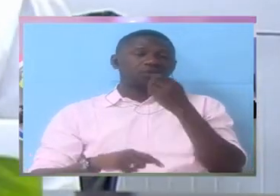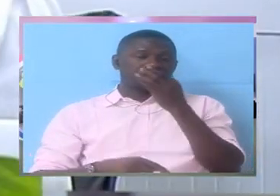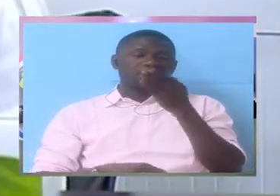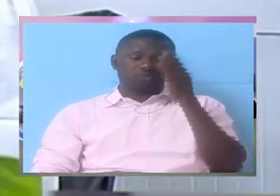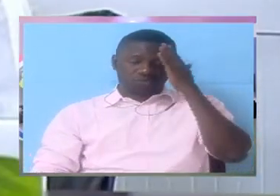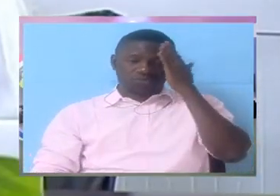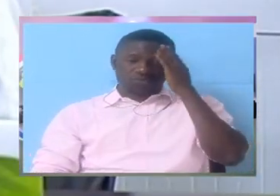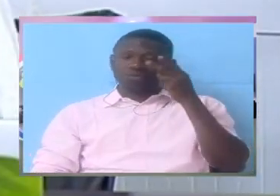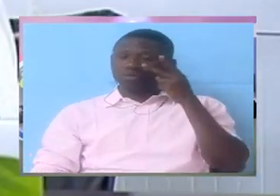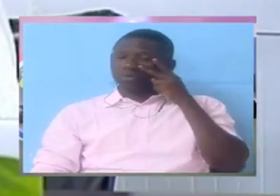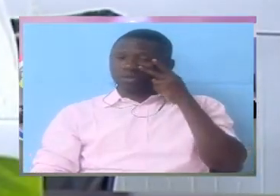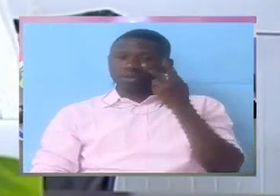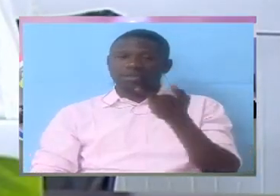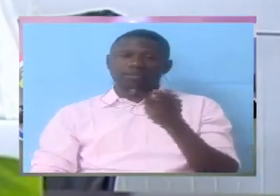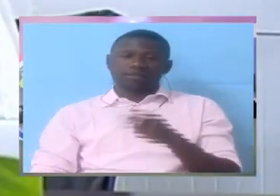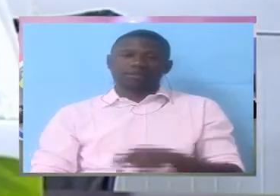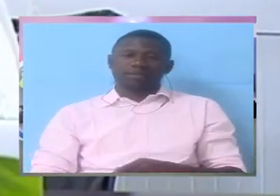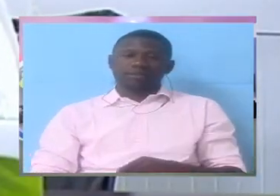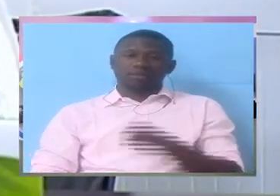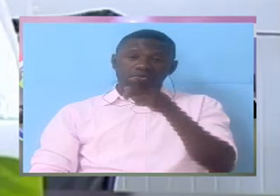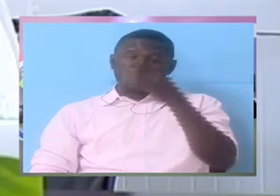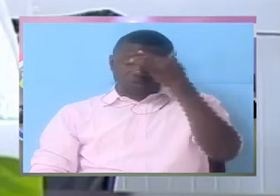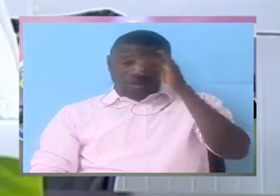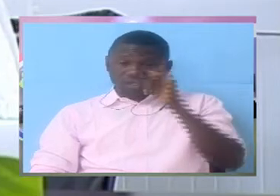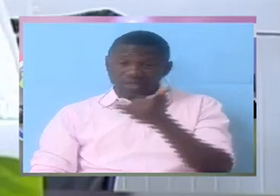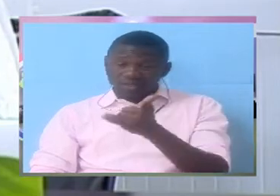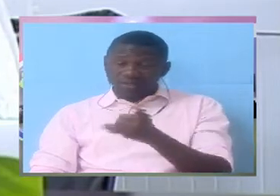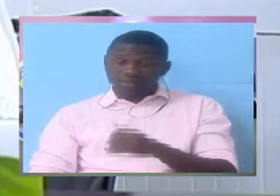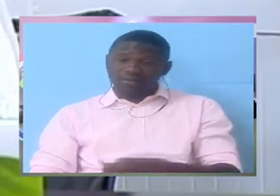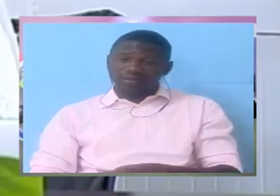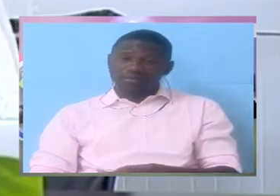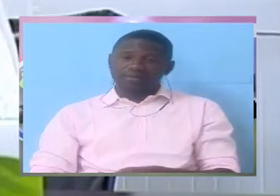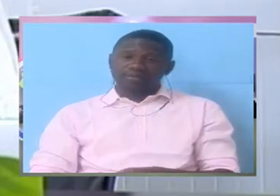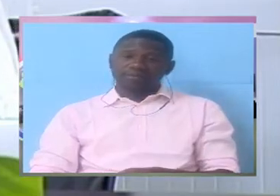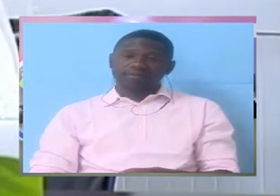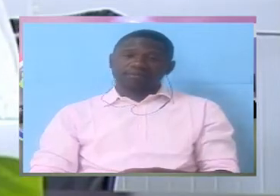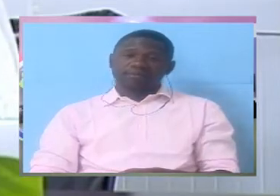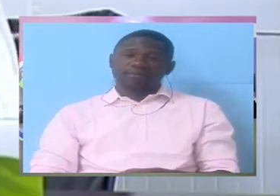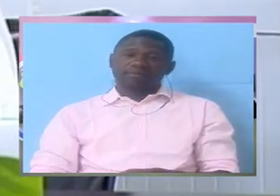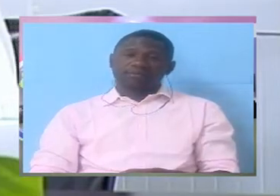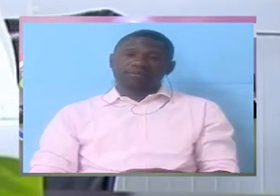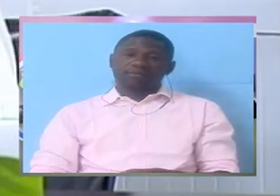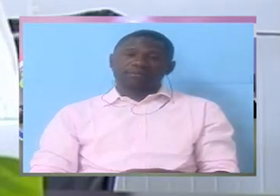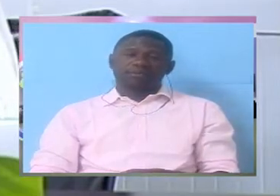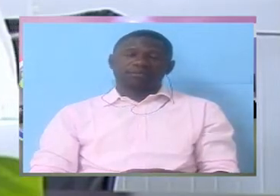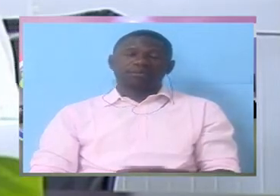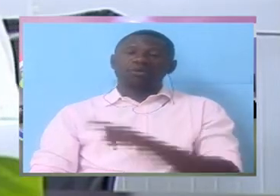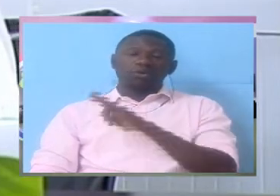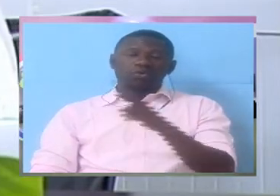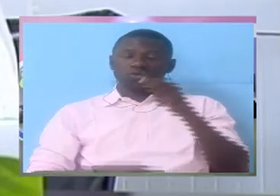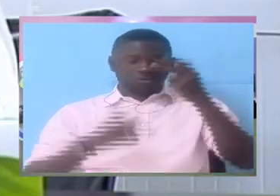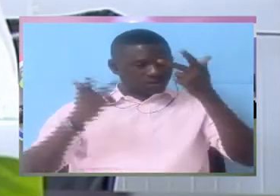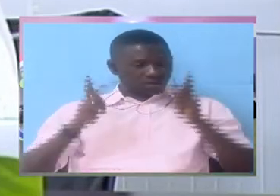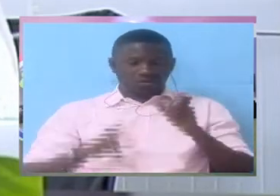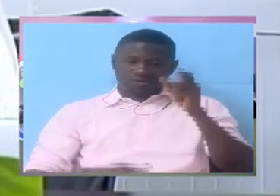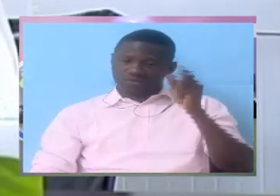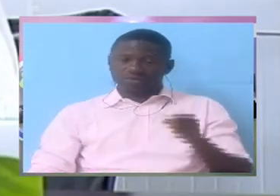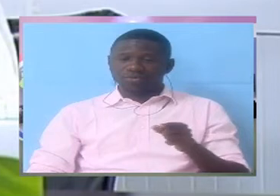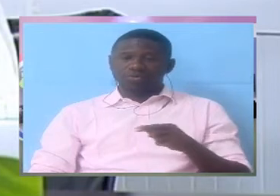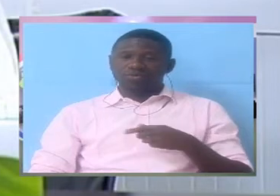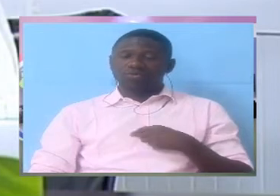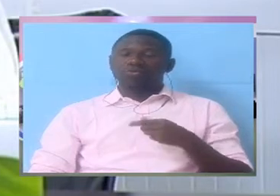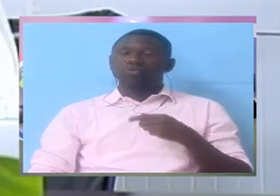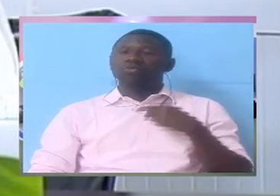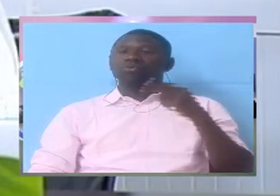mentioned. Do you agree with that? No, counsel, to be aware and to witness is different. Any counsel,